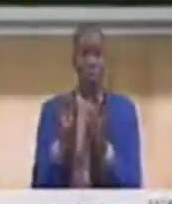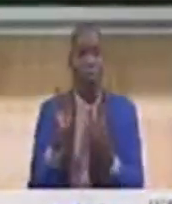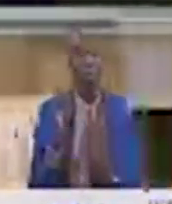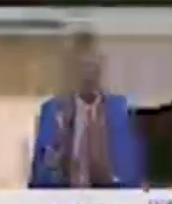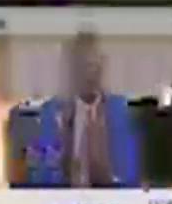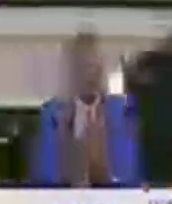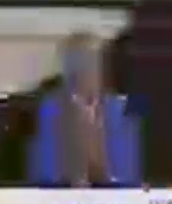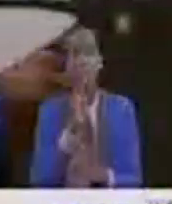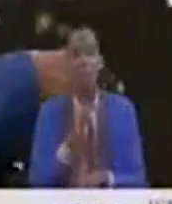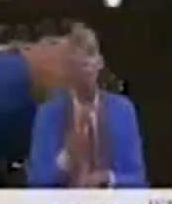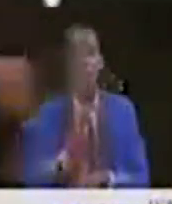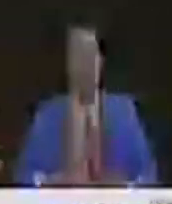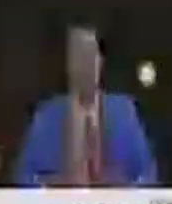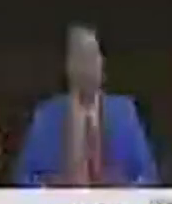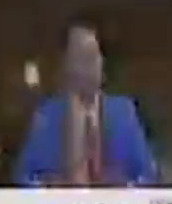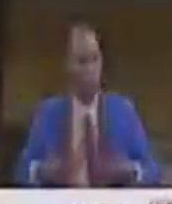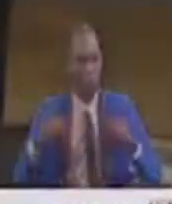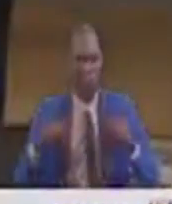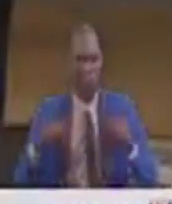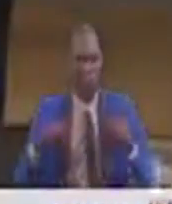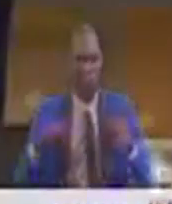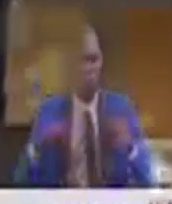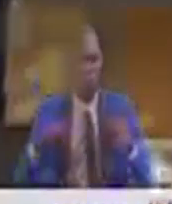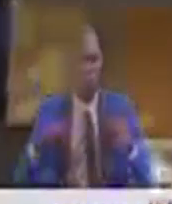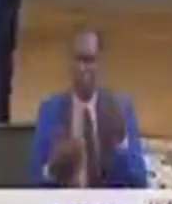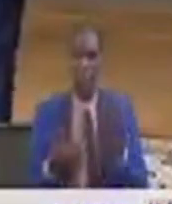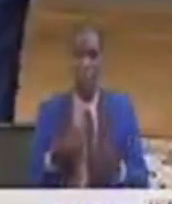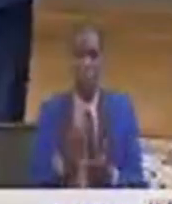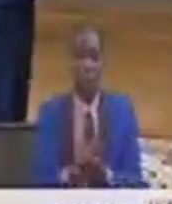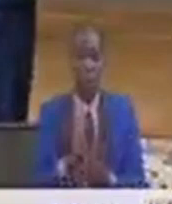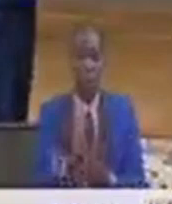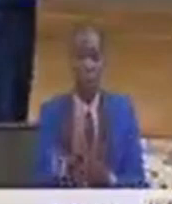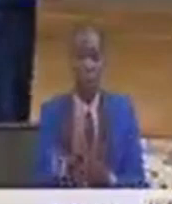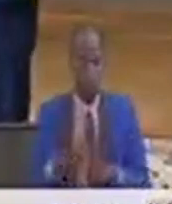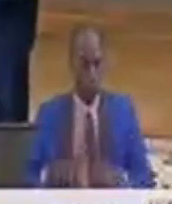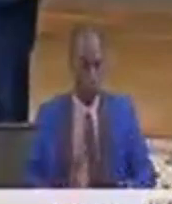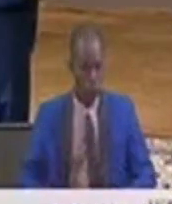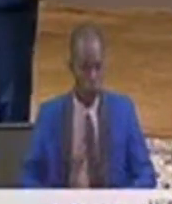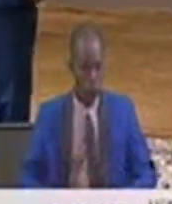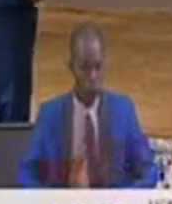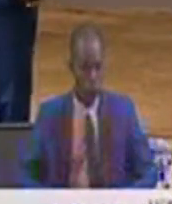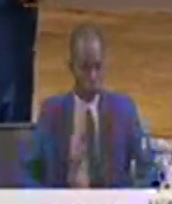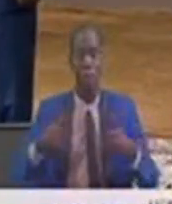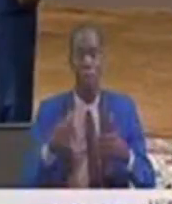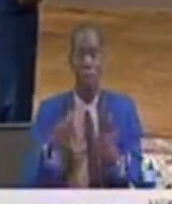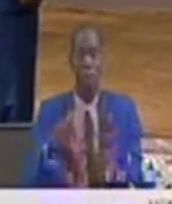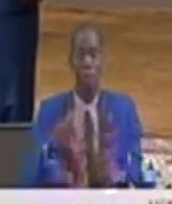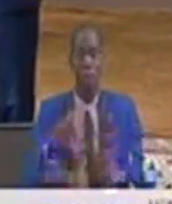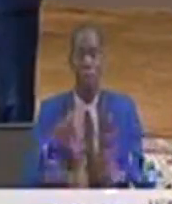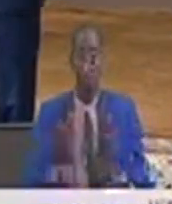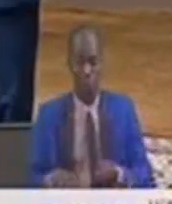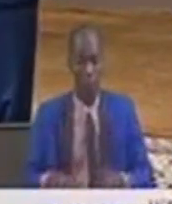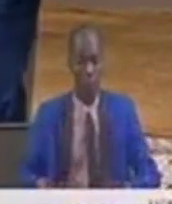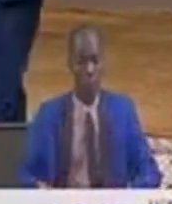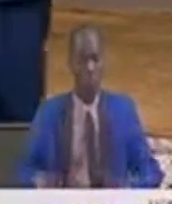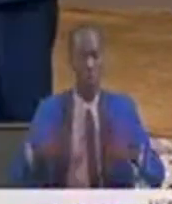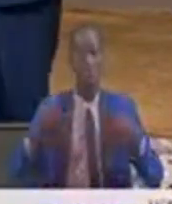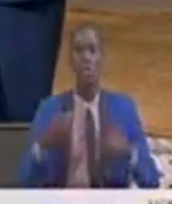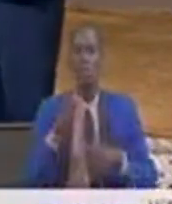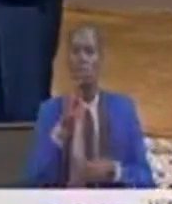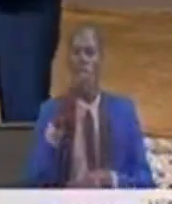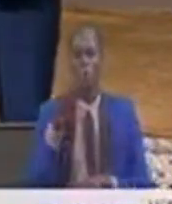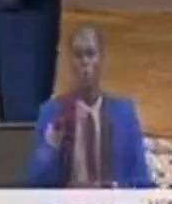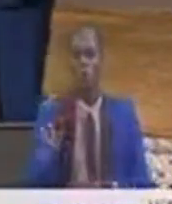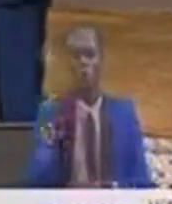provocation. Please remember, that provocation is of the devil, and that provocation is of